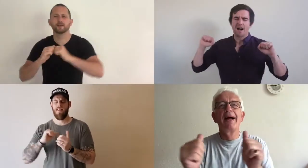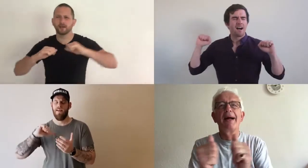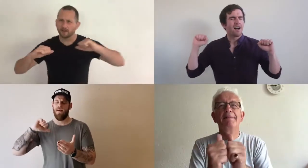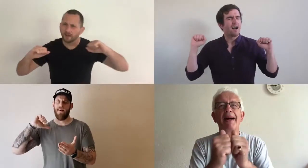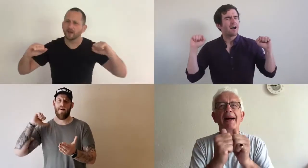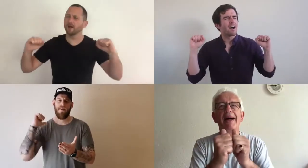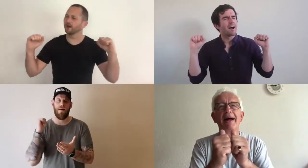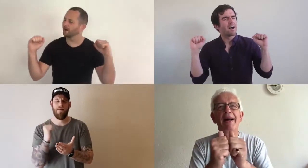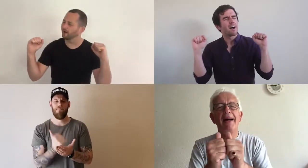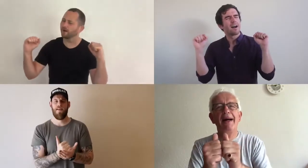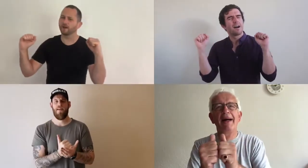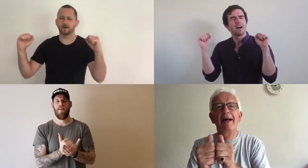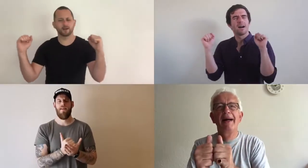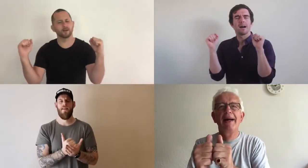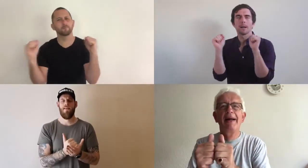amen.